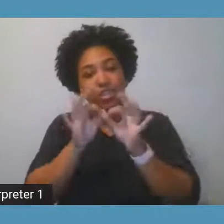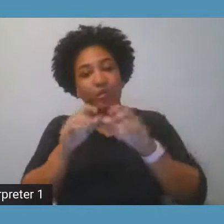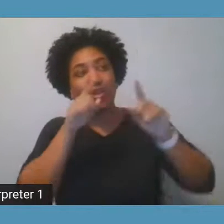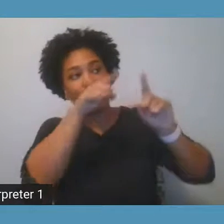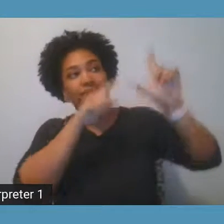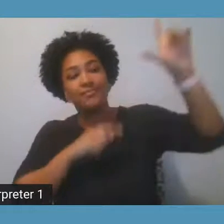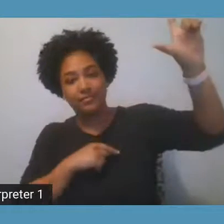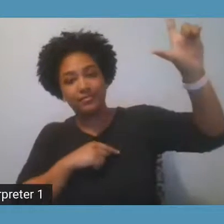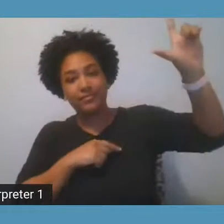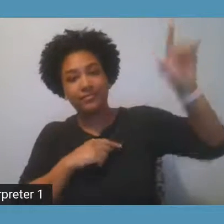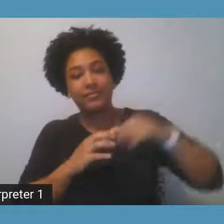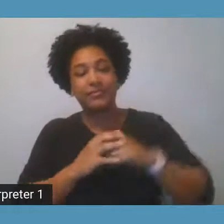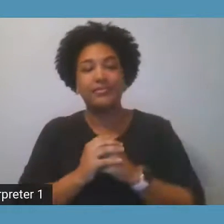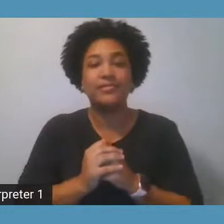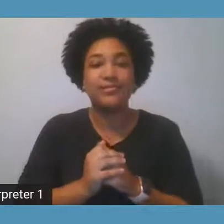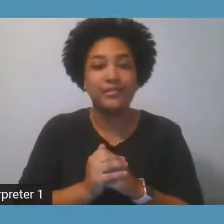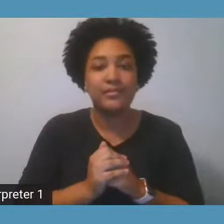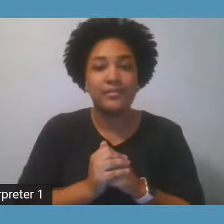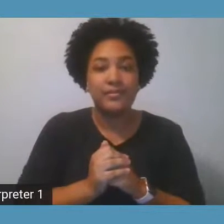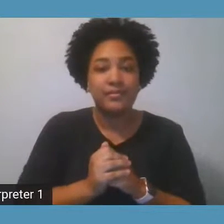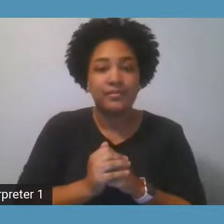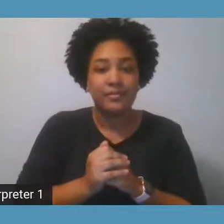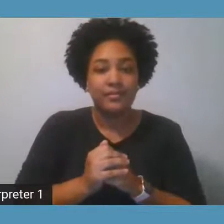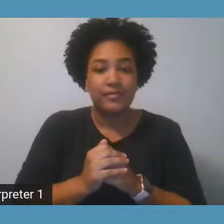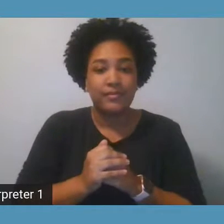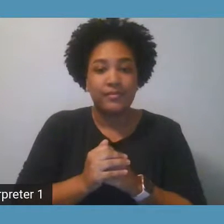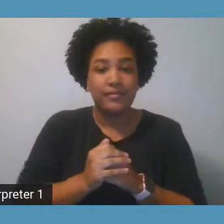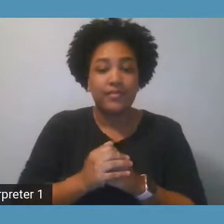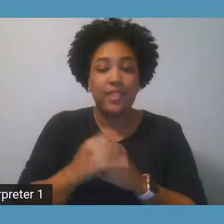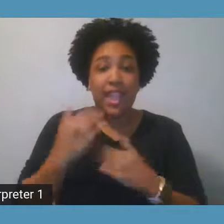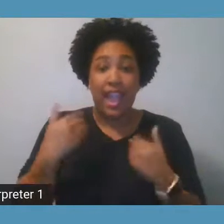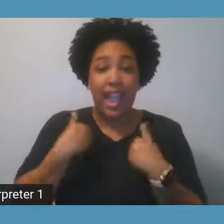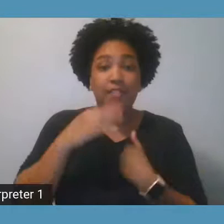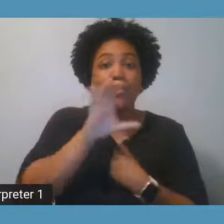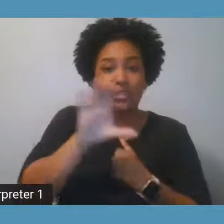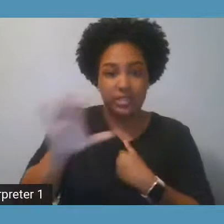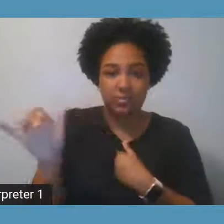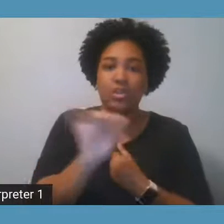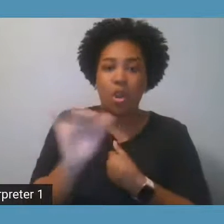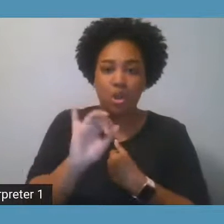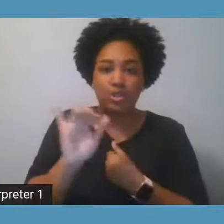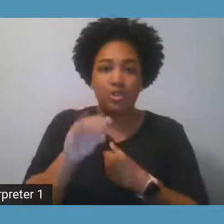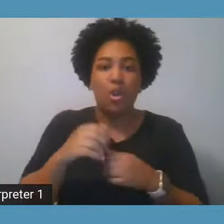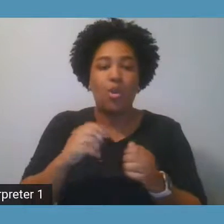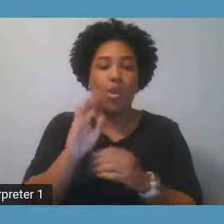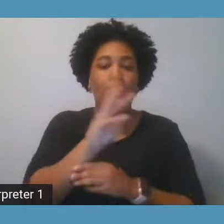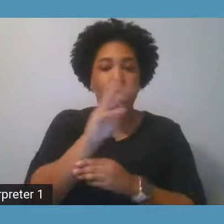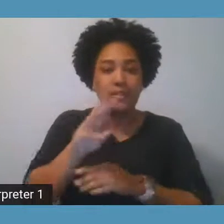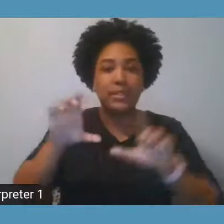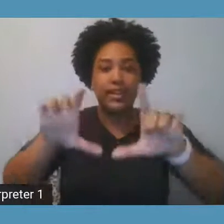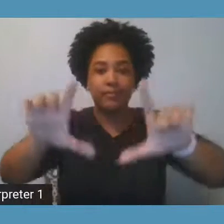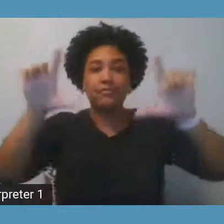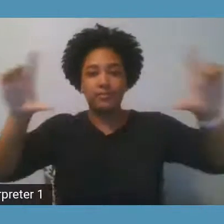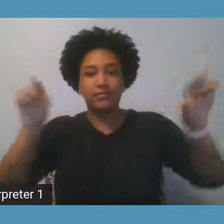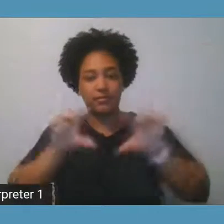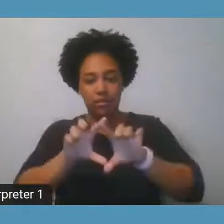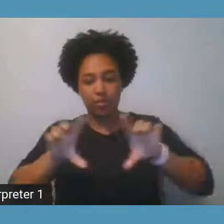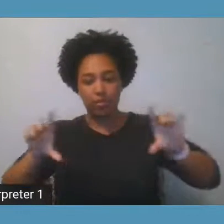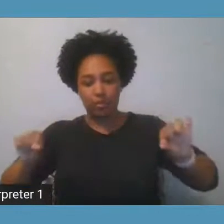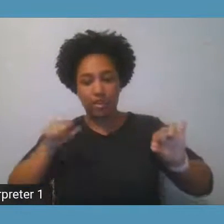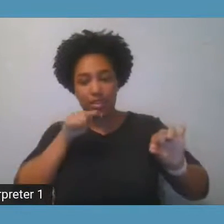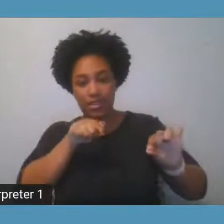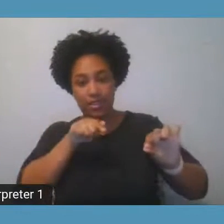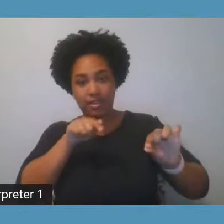the video player on our website, with controls to adjust your experience. The best way to continuously refine